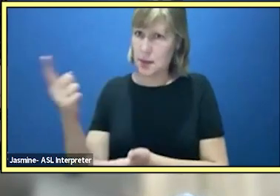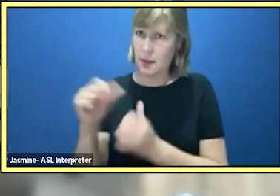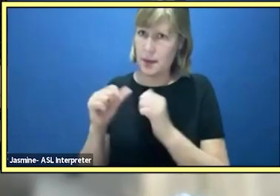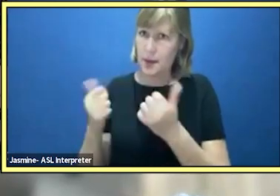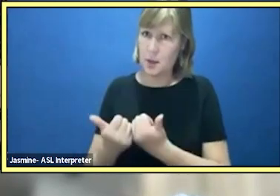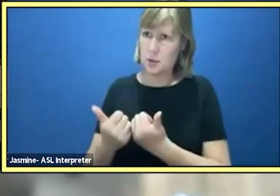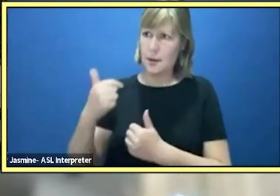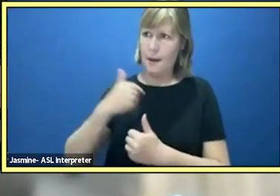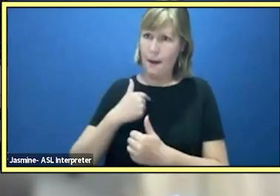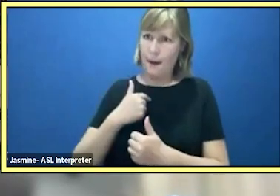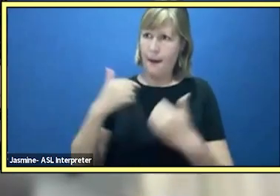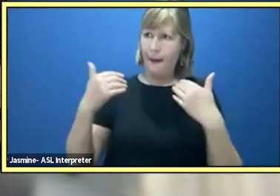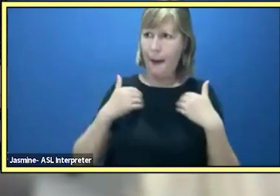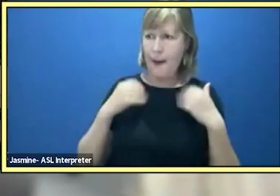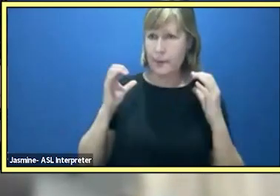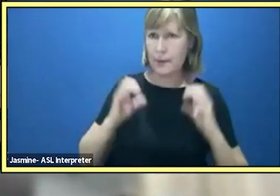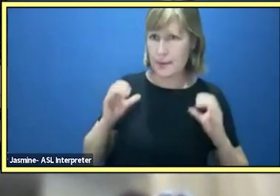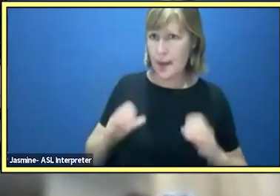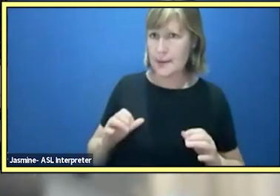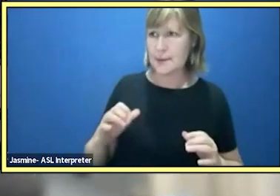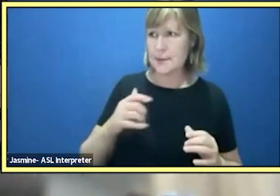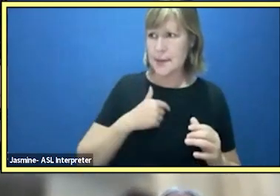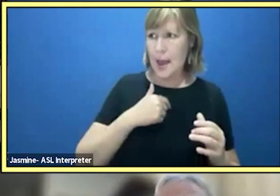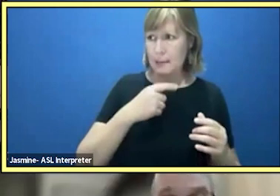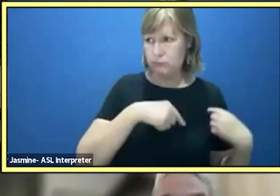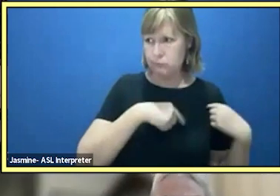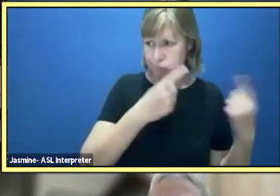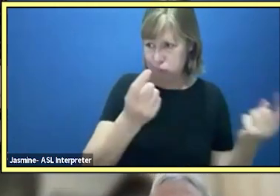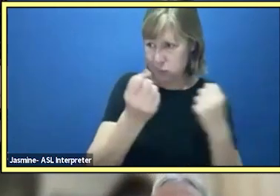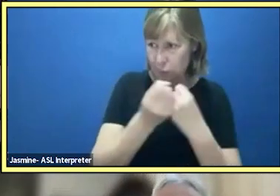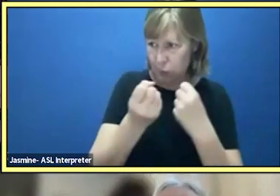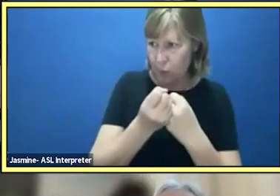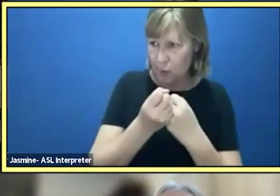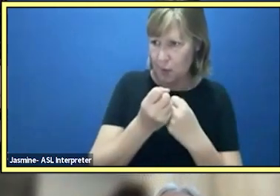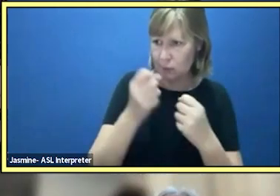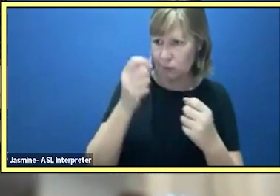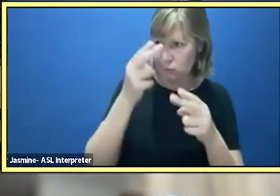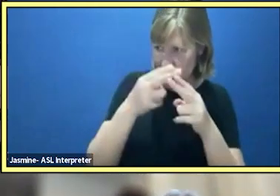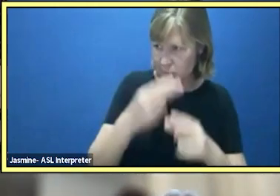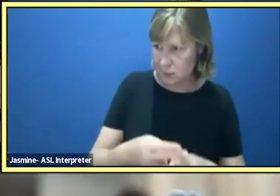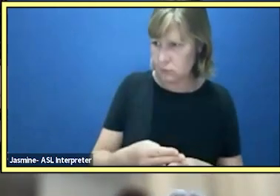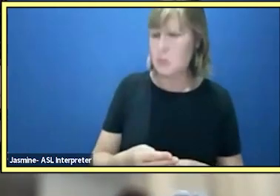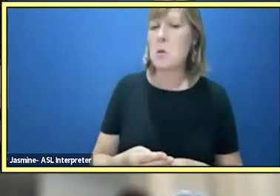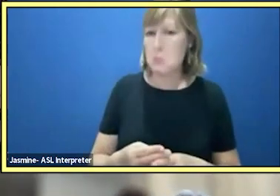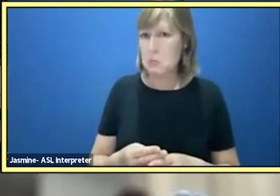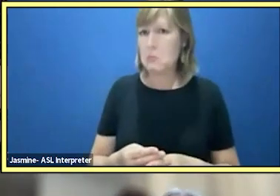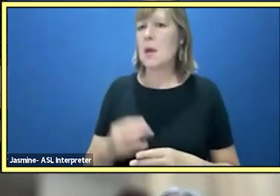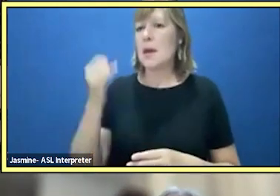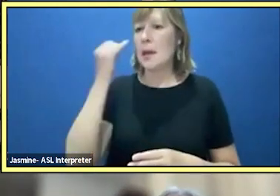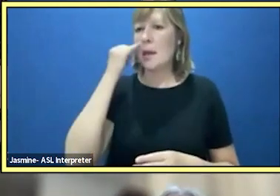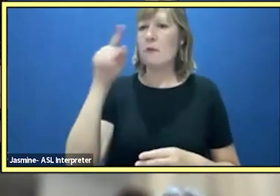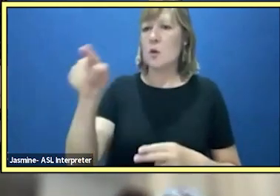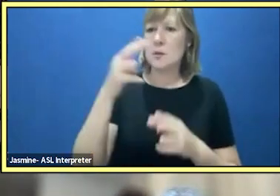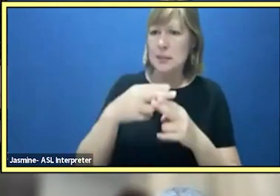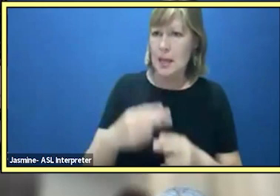development for. And if those folks are referred to that case management organization, it would make sense